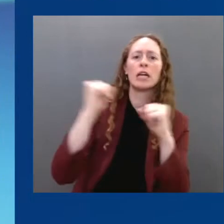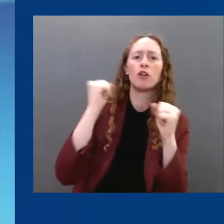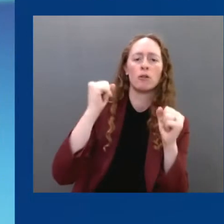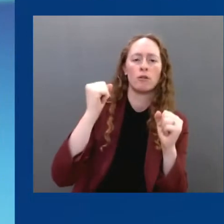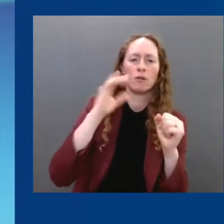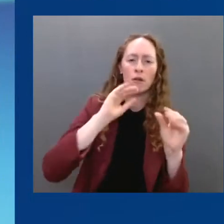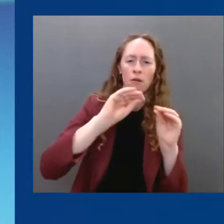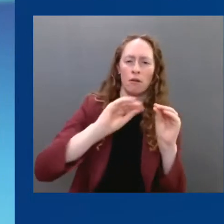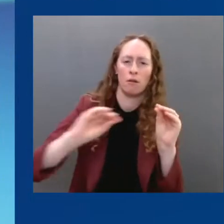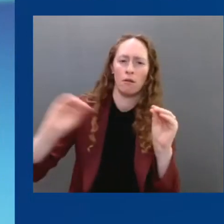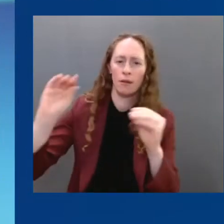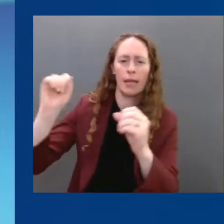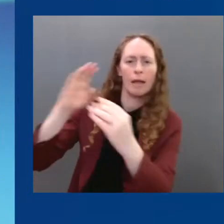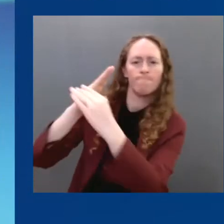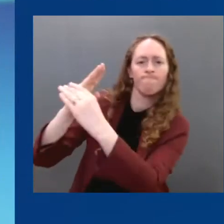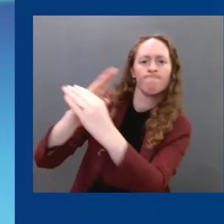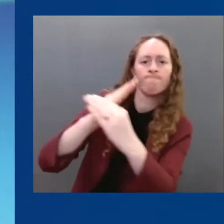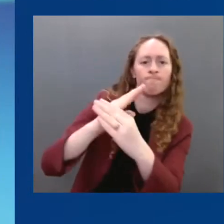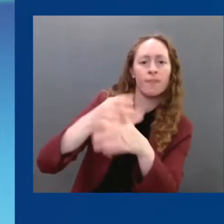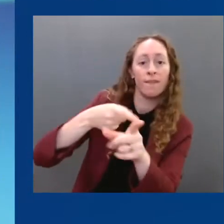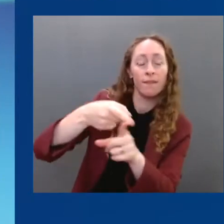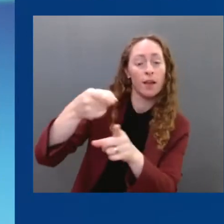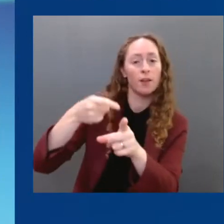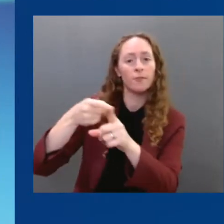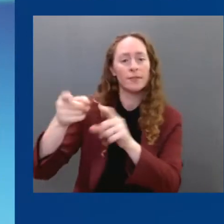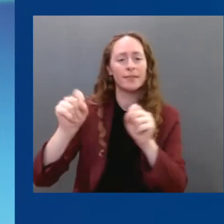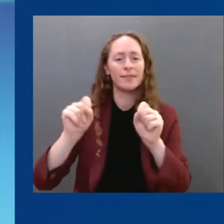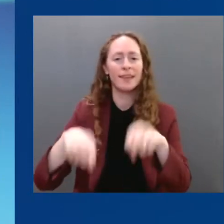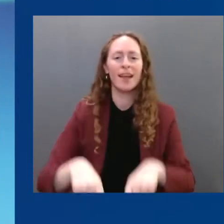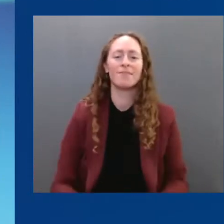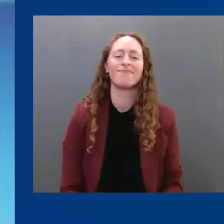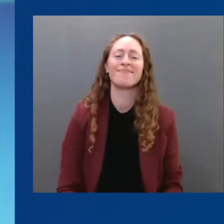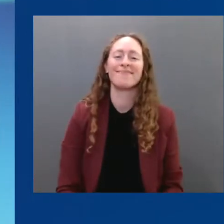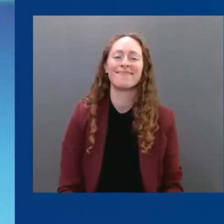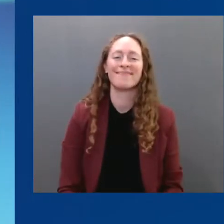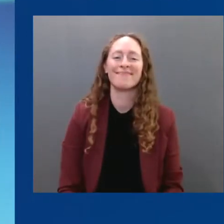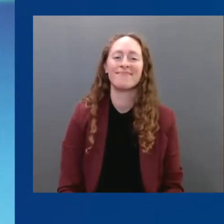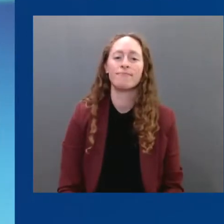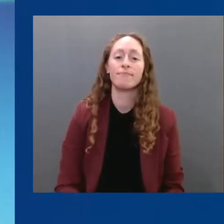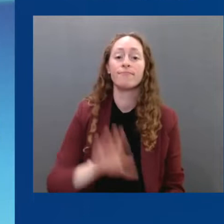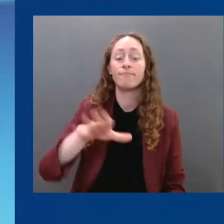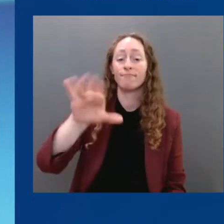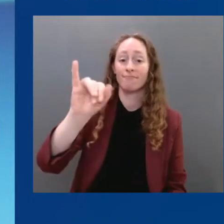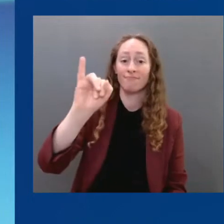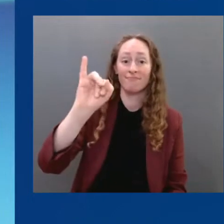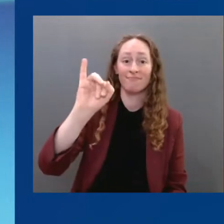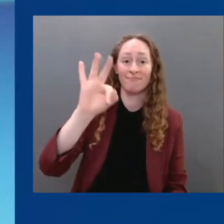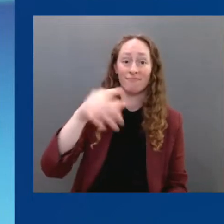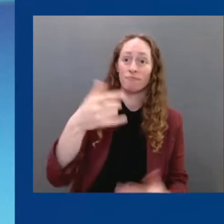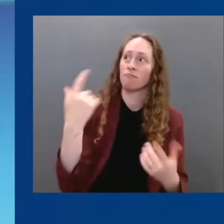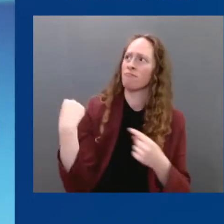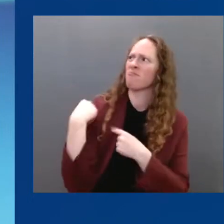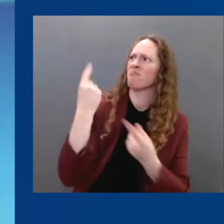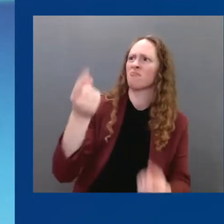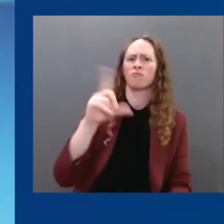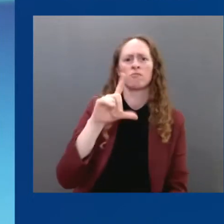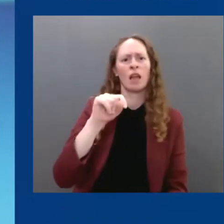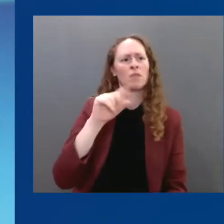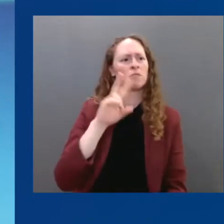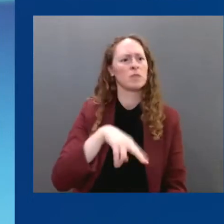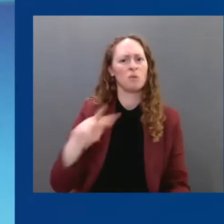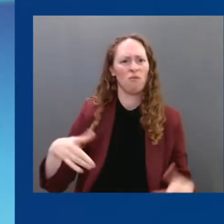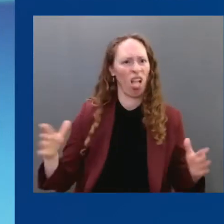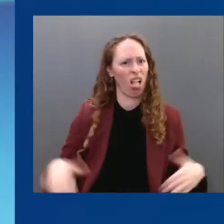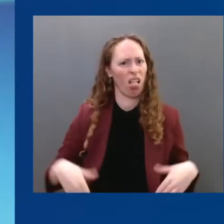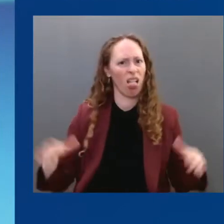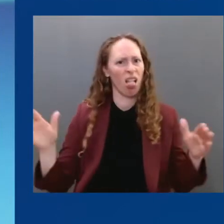year 2022, if you have not gotten one this year, please go get another vaccine shot. You are eligible for